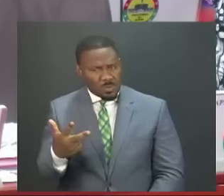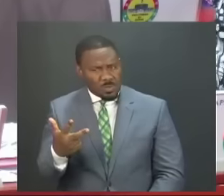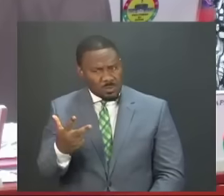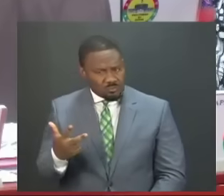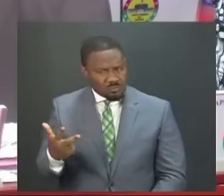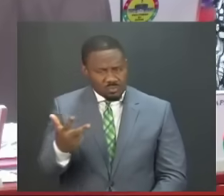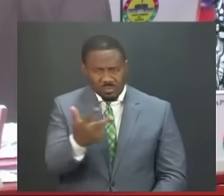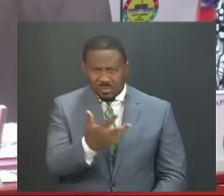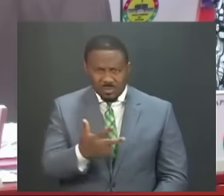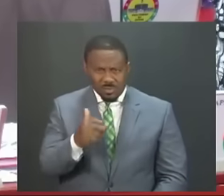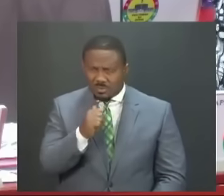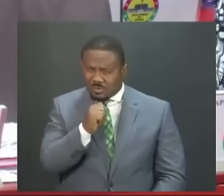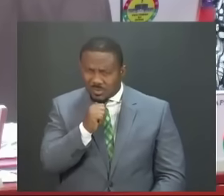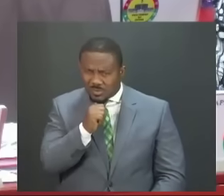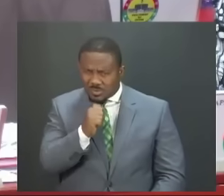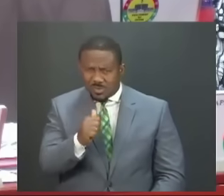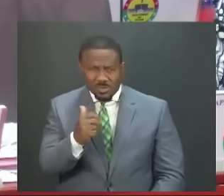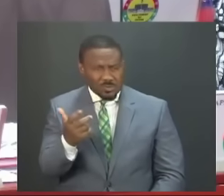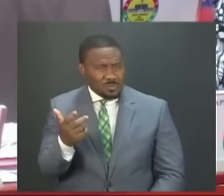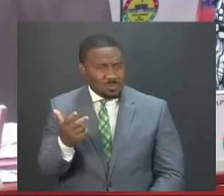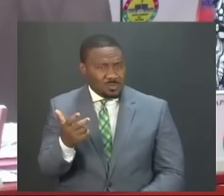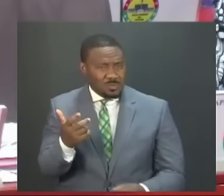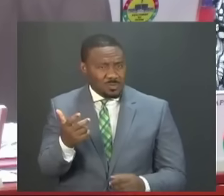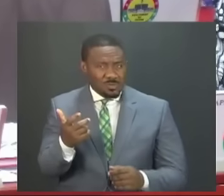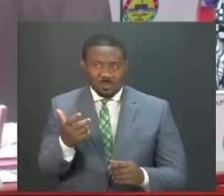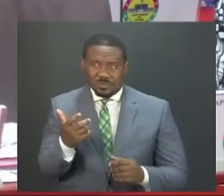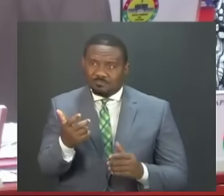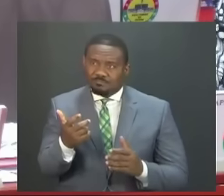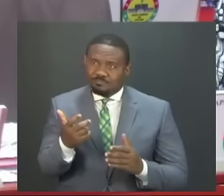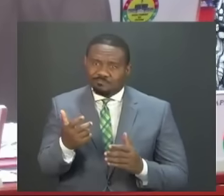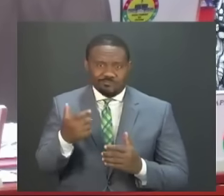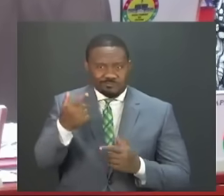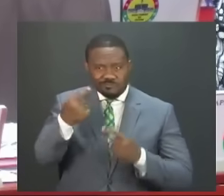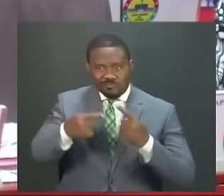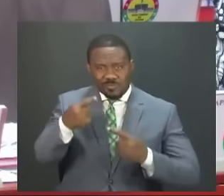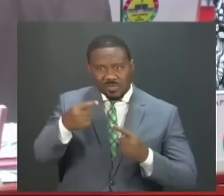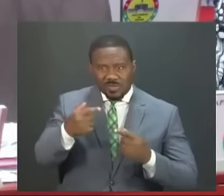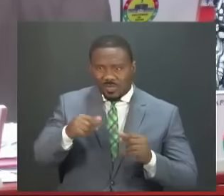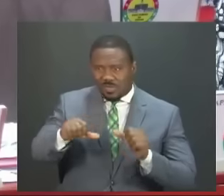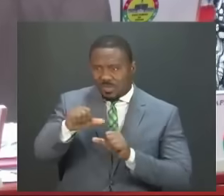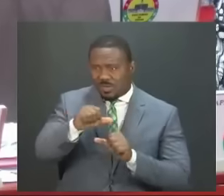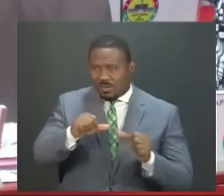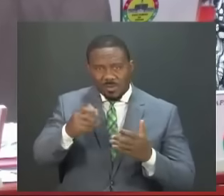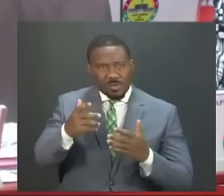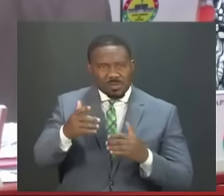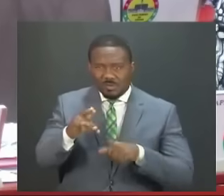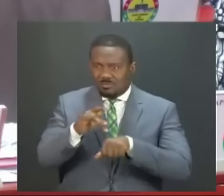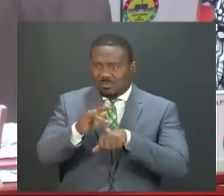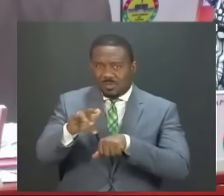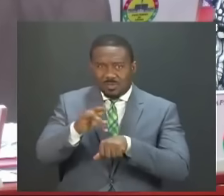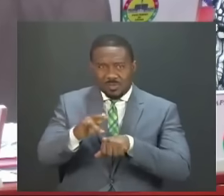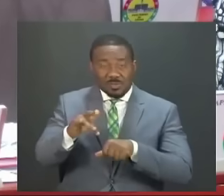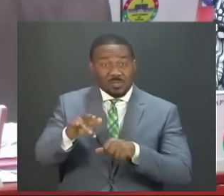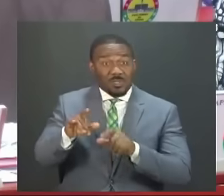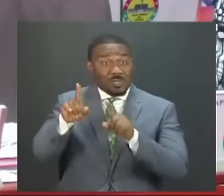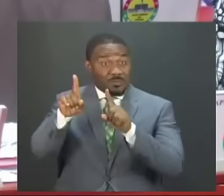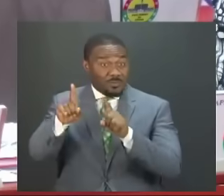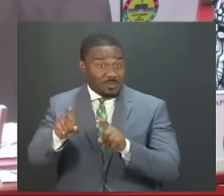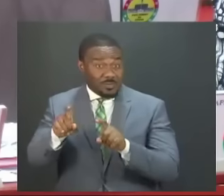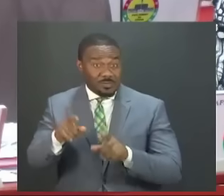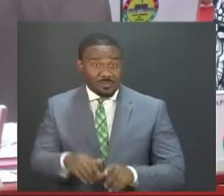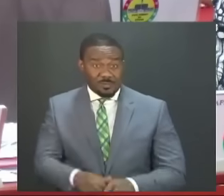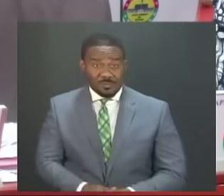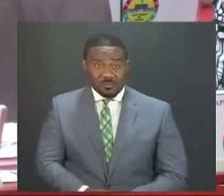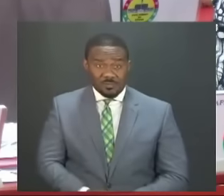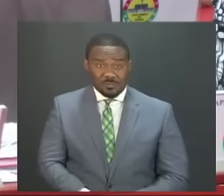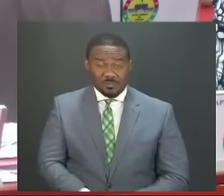the coexistence of an active constitutional dispute over legality of vacancy. The vetting that